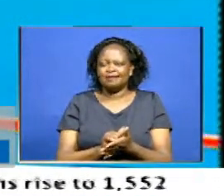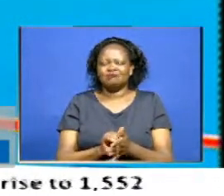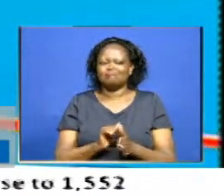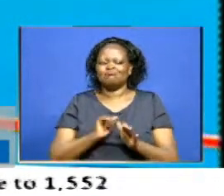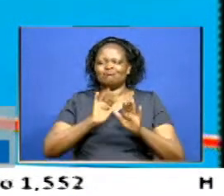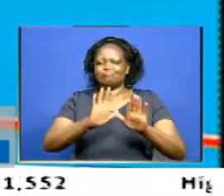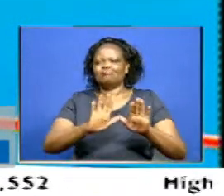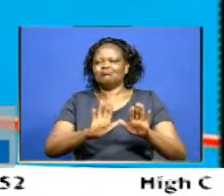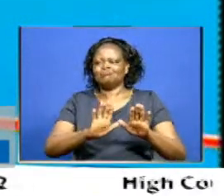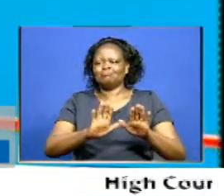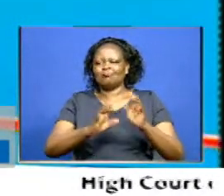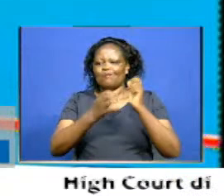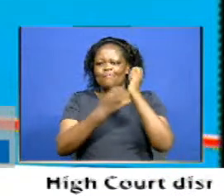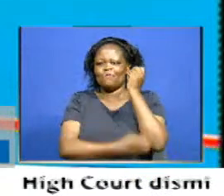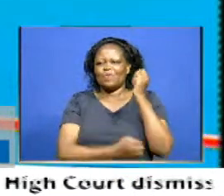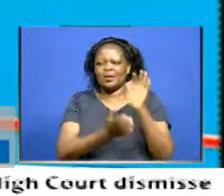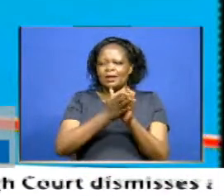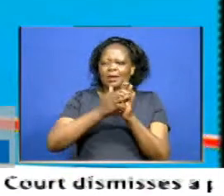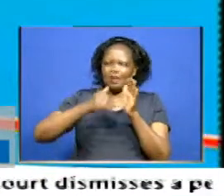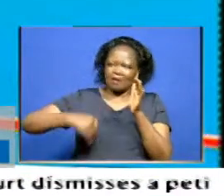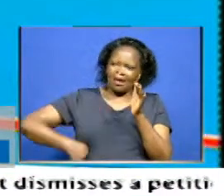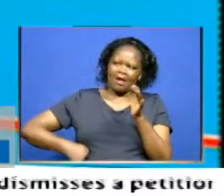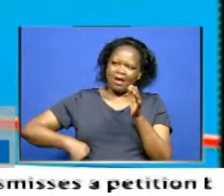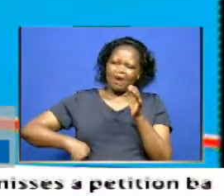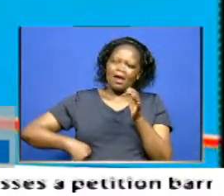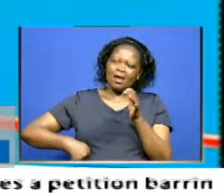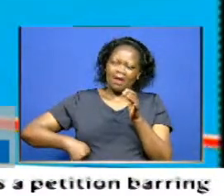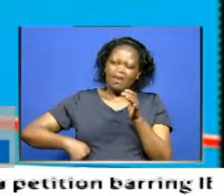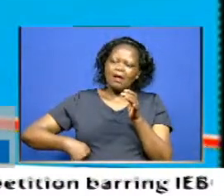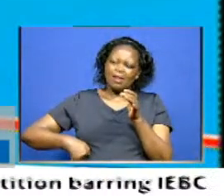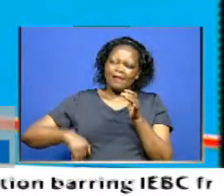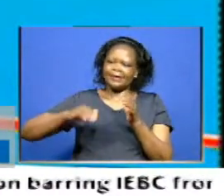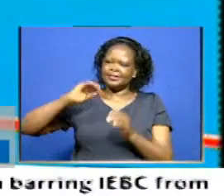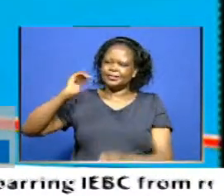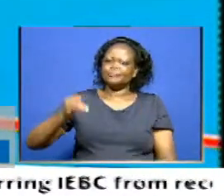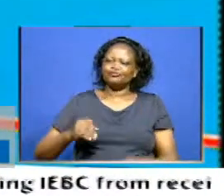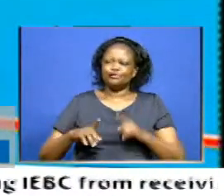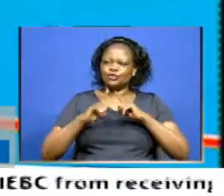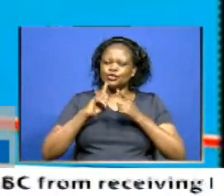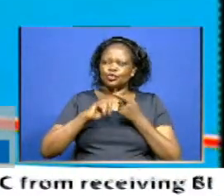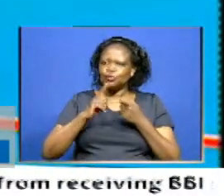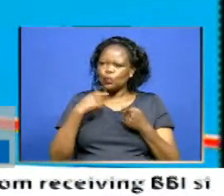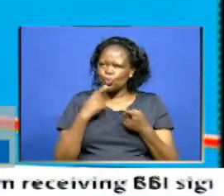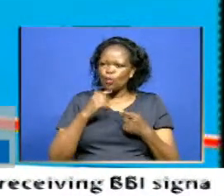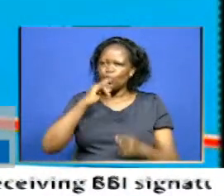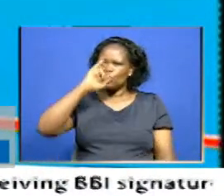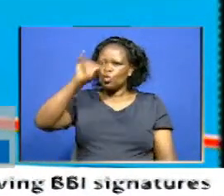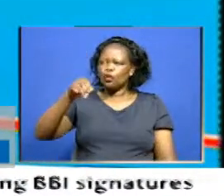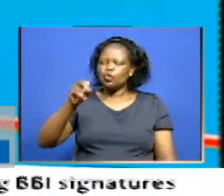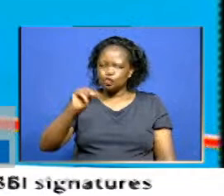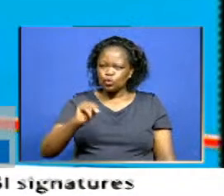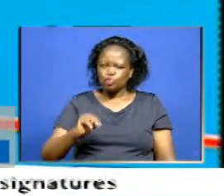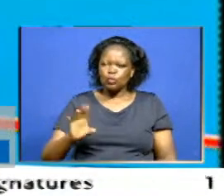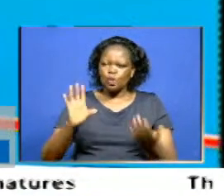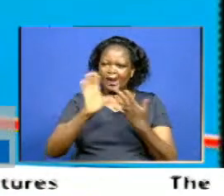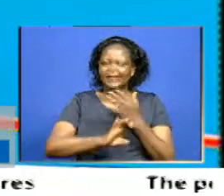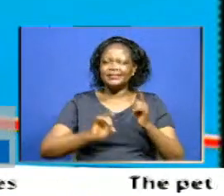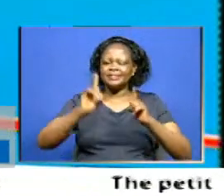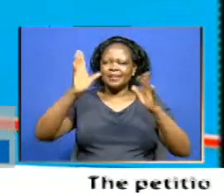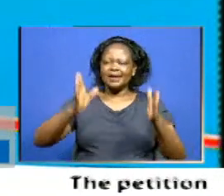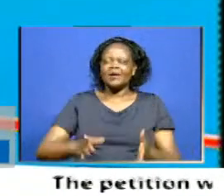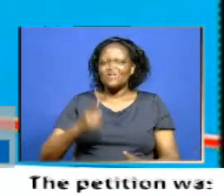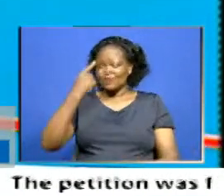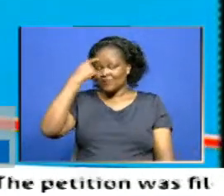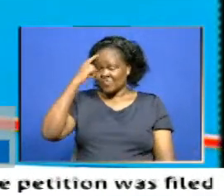and hunger in the urban sector, in the urban areas. We are talking to John Kitui. He's the country director